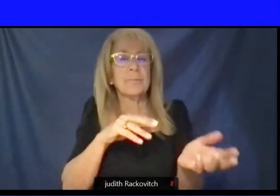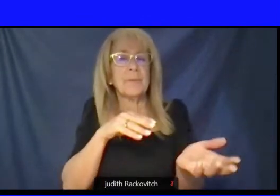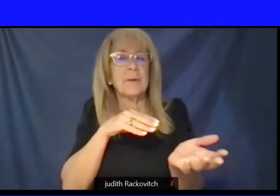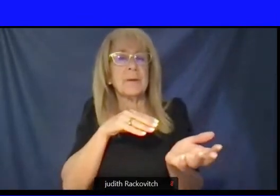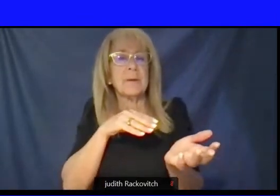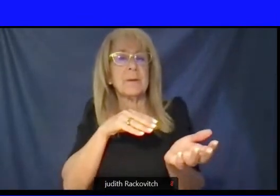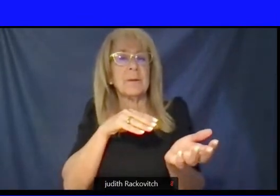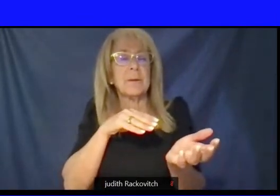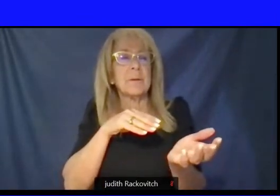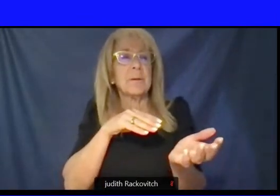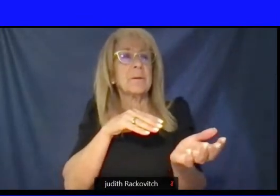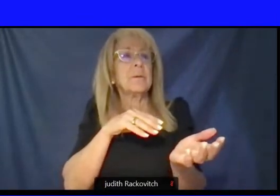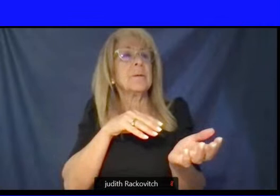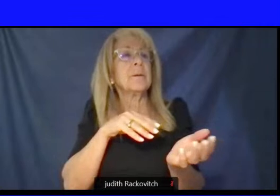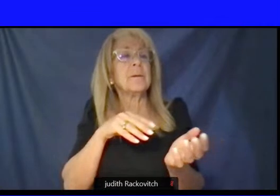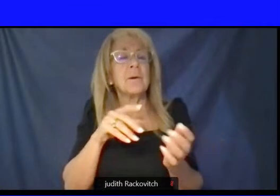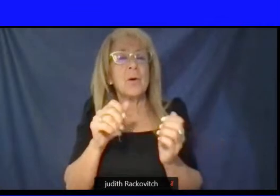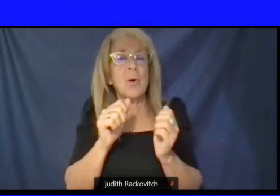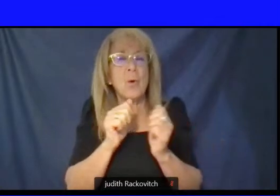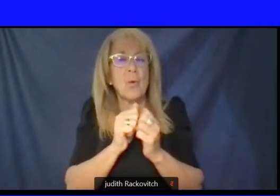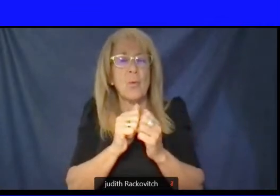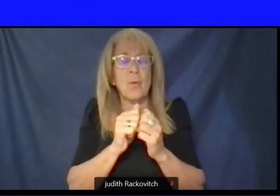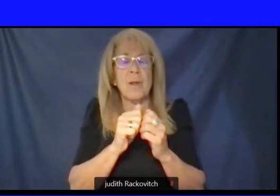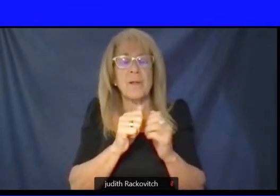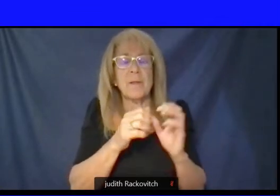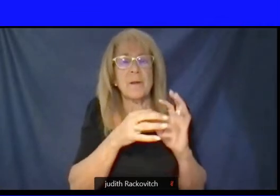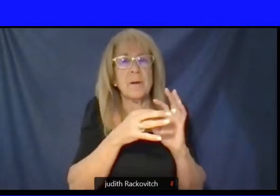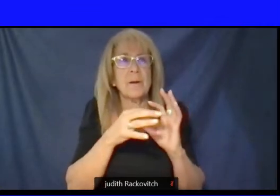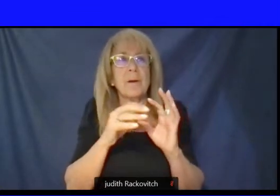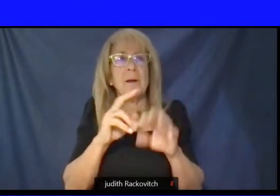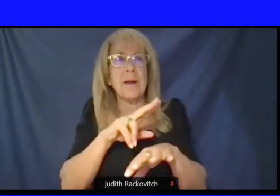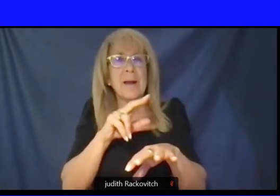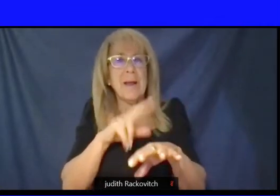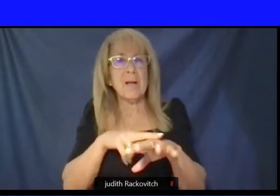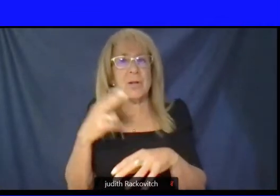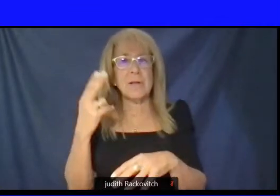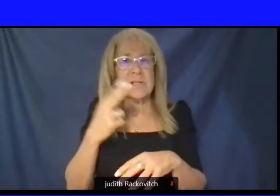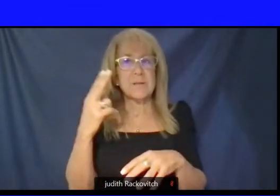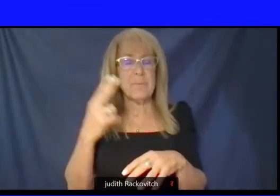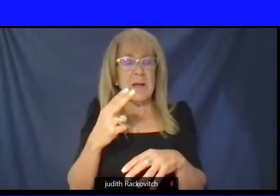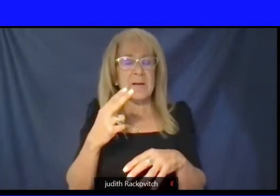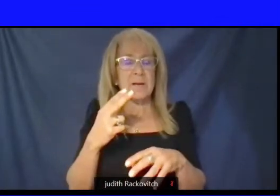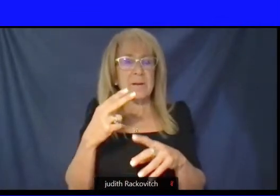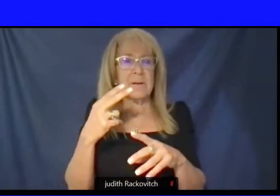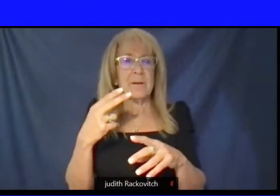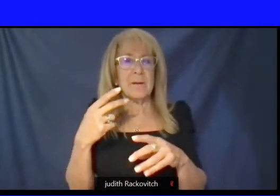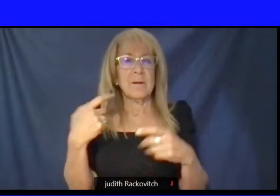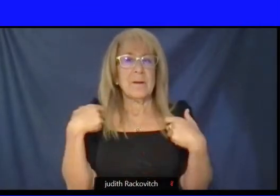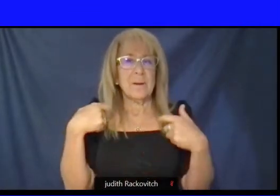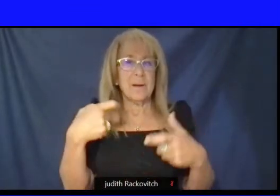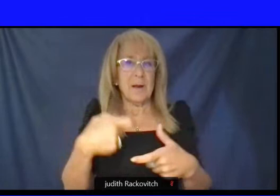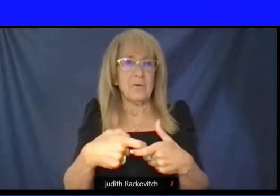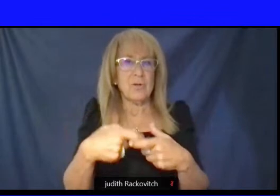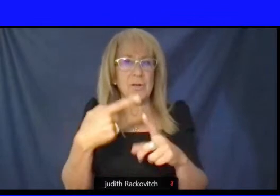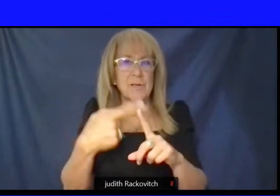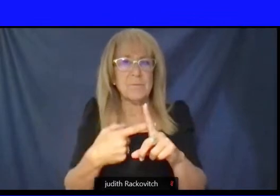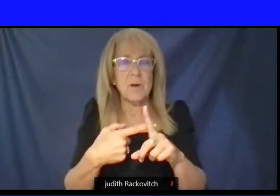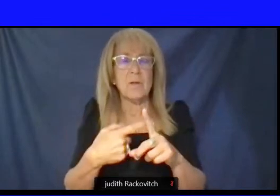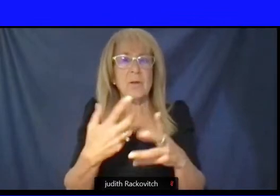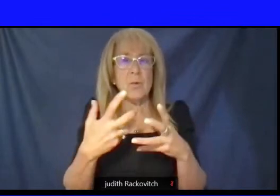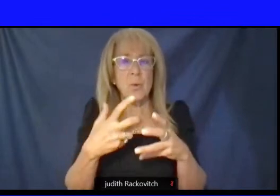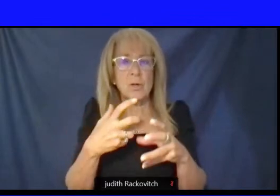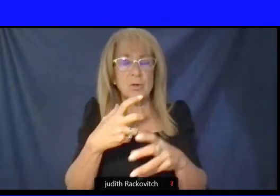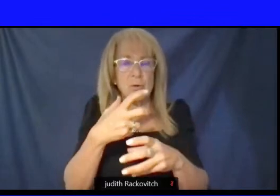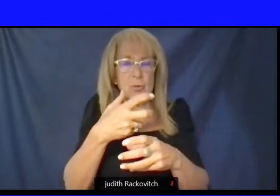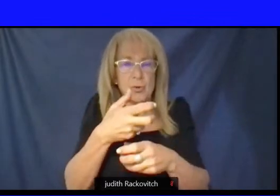our on-the-ground clinical skills building capacity, to provide professional nursing workforce development, nursing